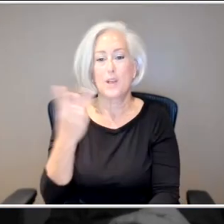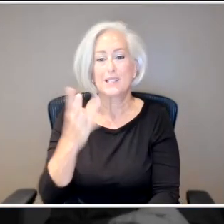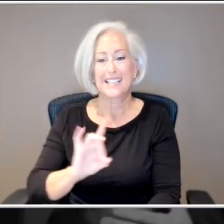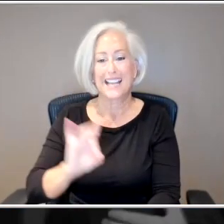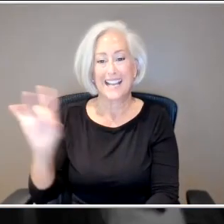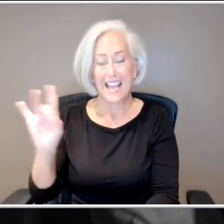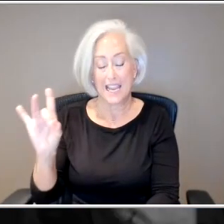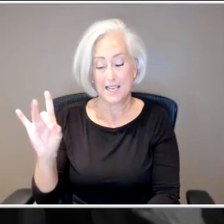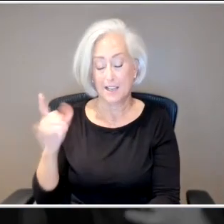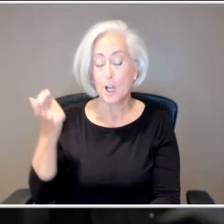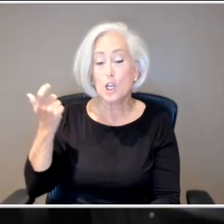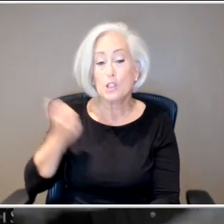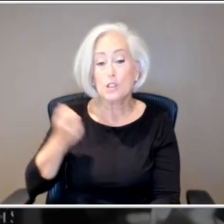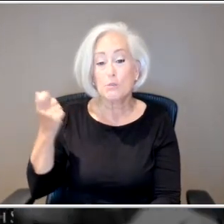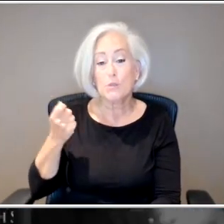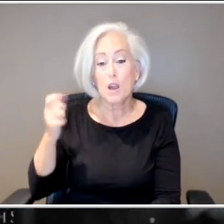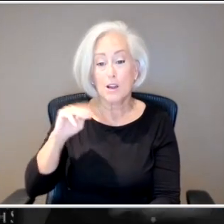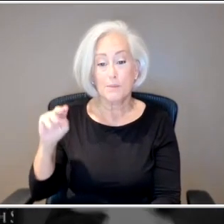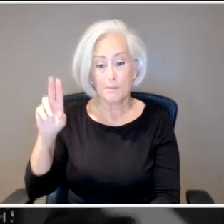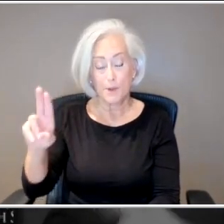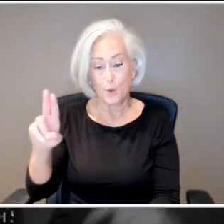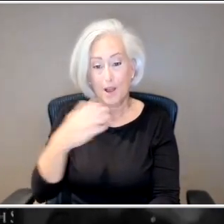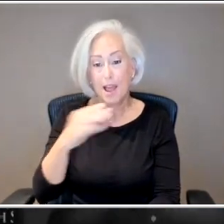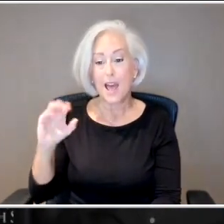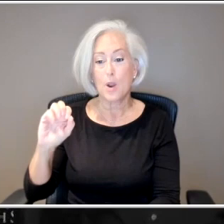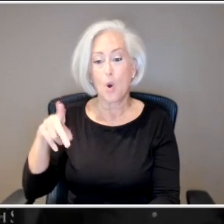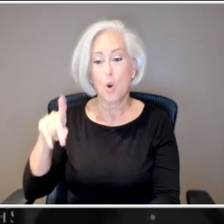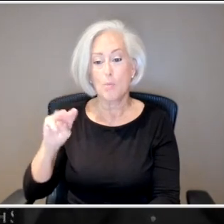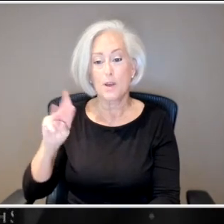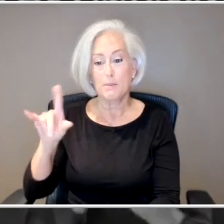Subscribe to our Morning Medical Update and Open Mics